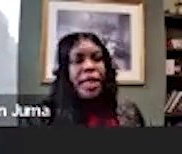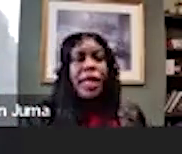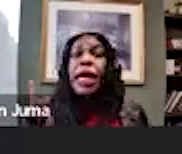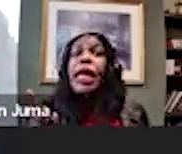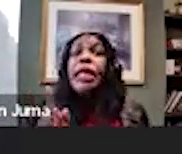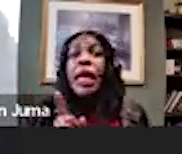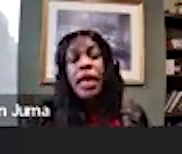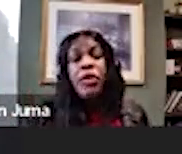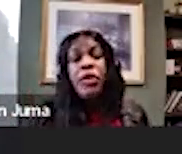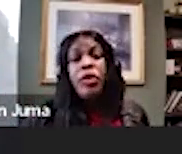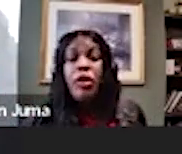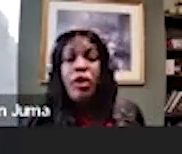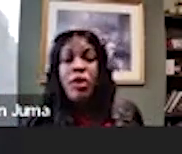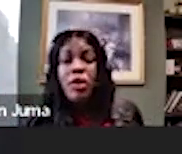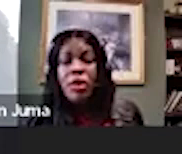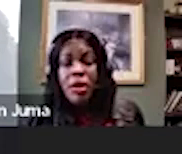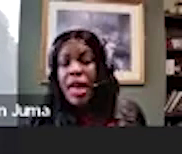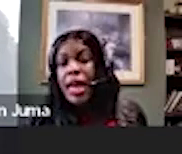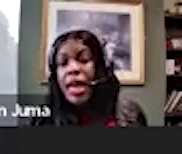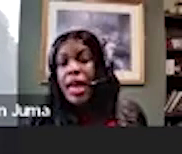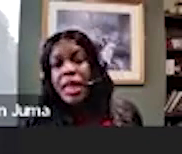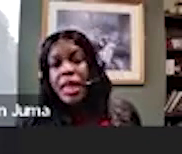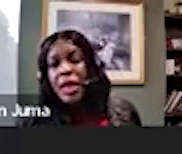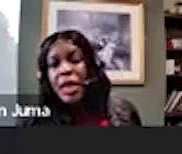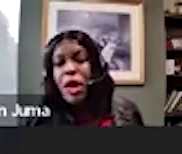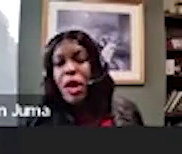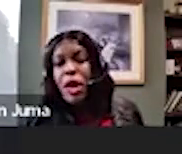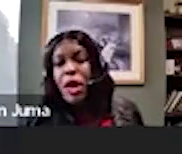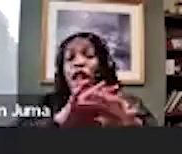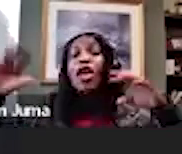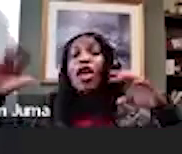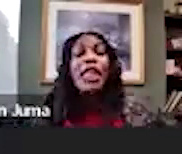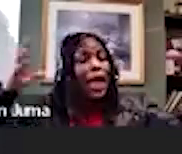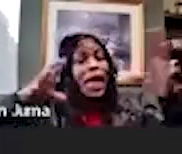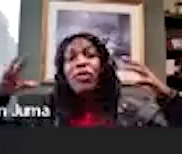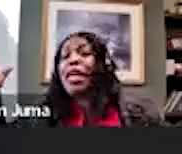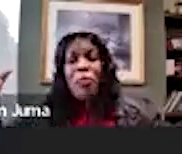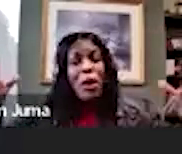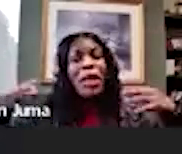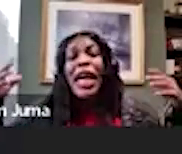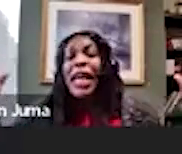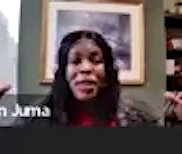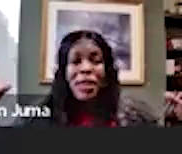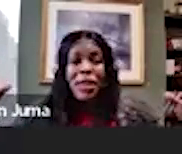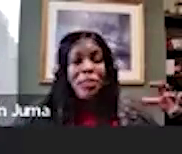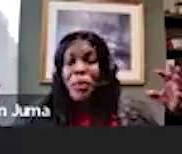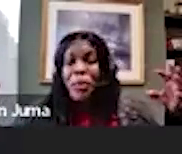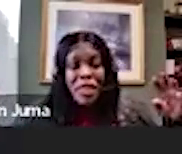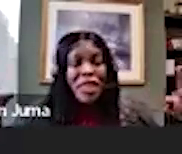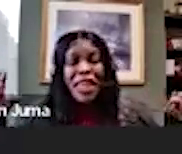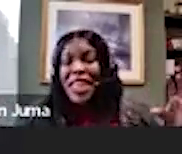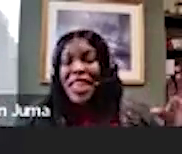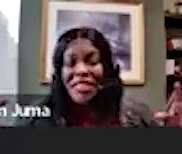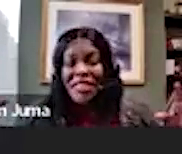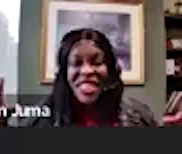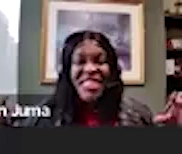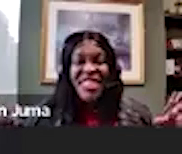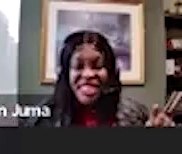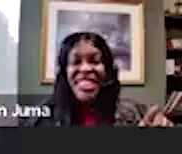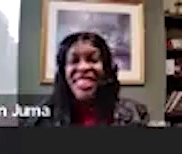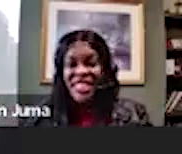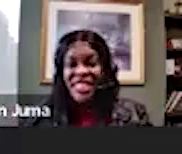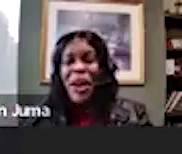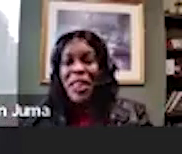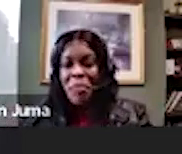I did, it can lead to legal and unwanted claims. All those sagas you hear about Kenyan politicians and their